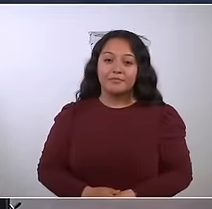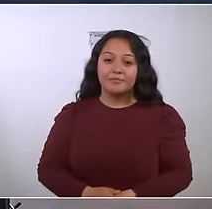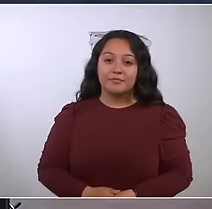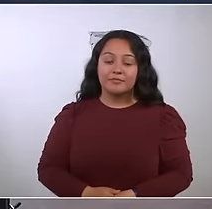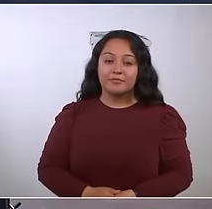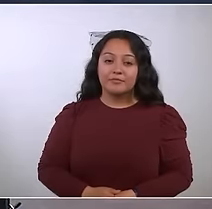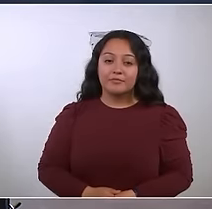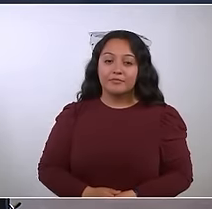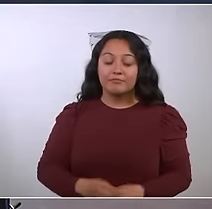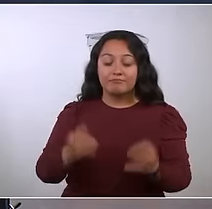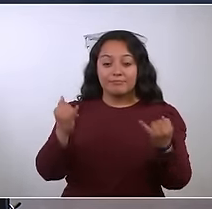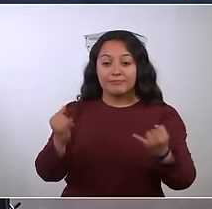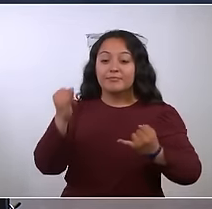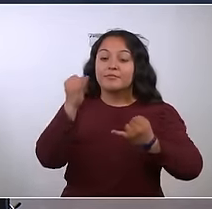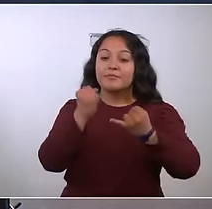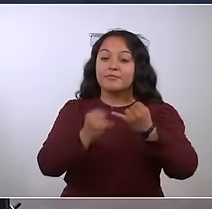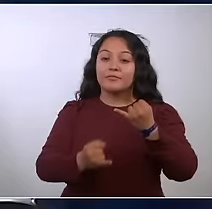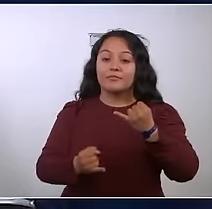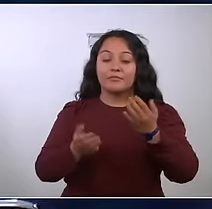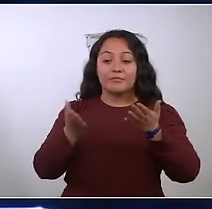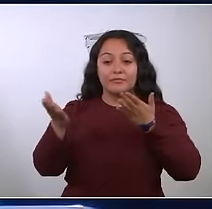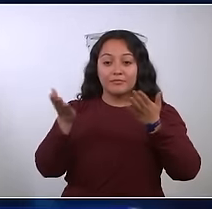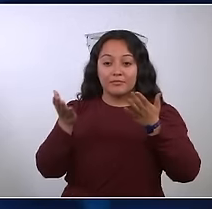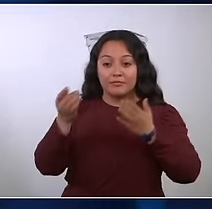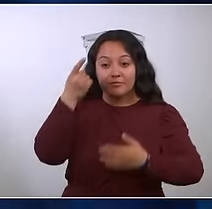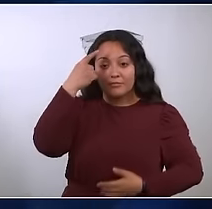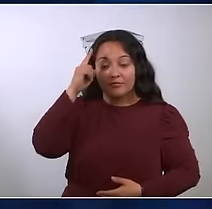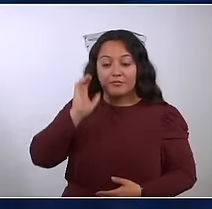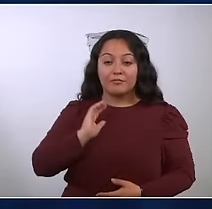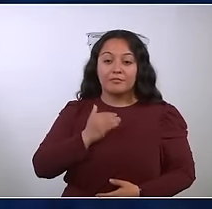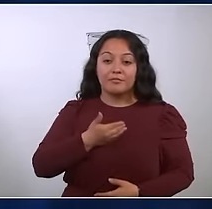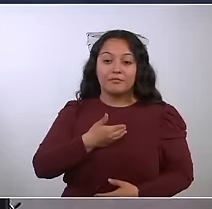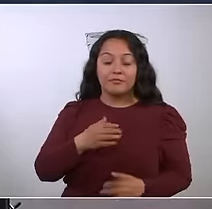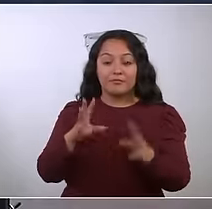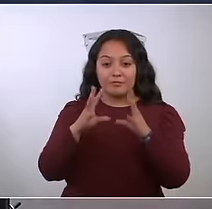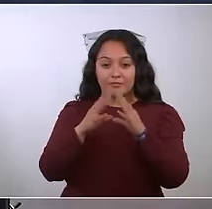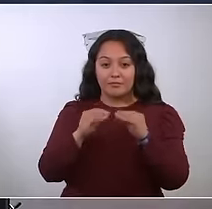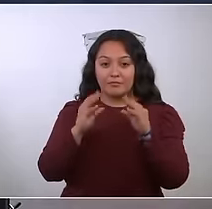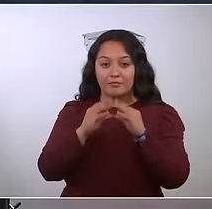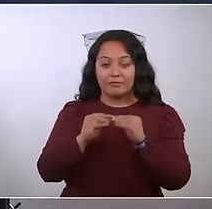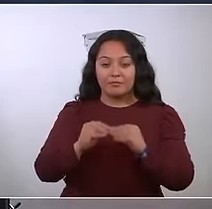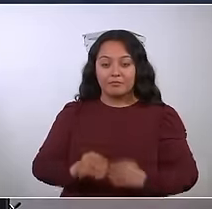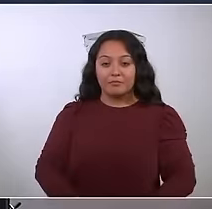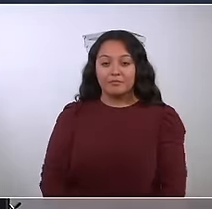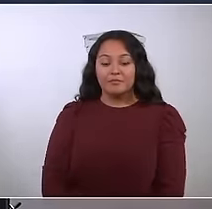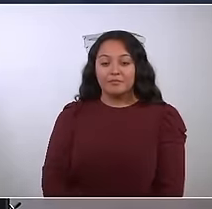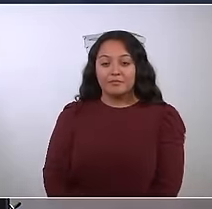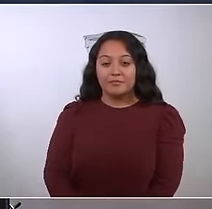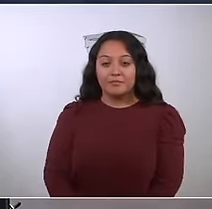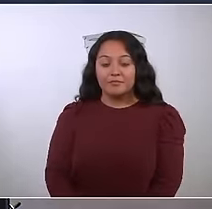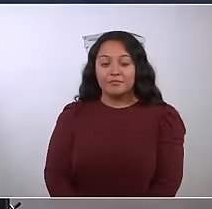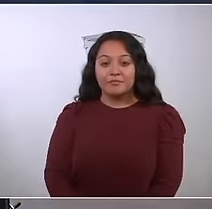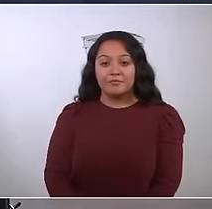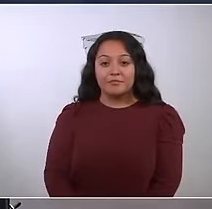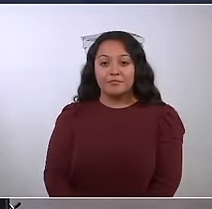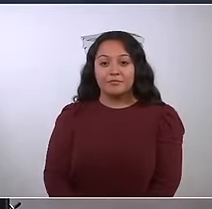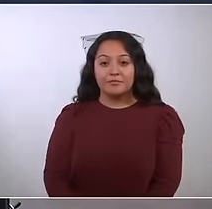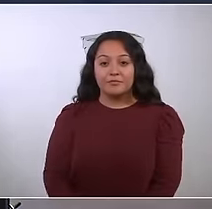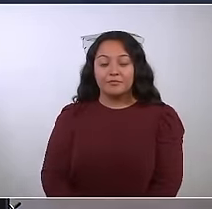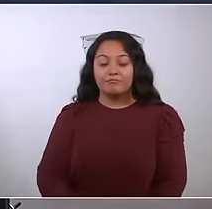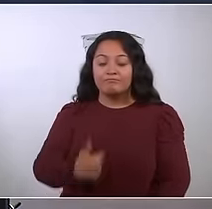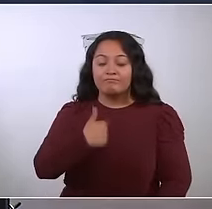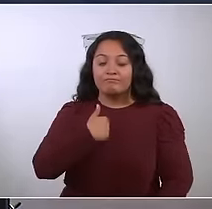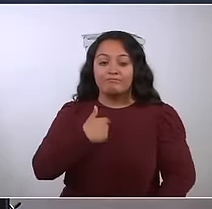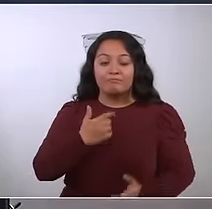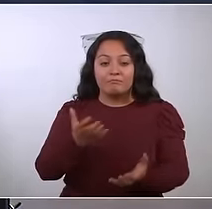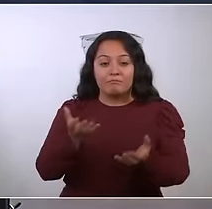último día de esta convención juvenil. This is the last day of youth convention. Yo quiero absorber cada minuto en